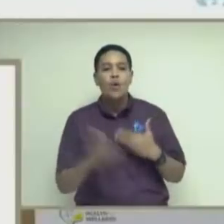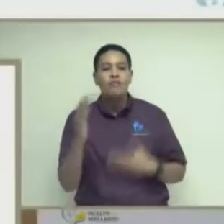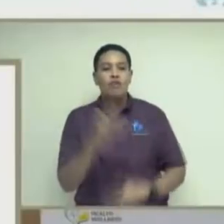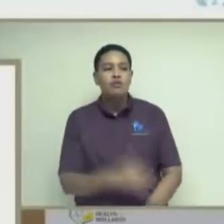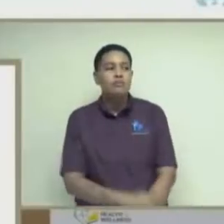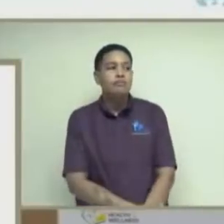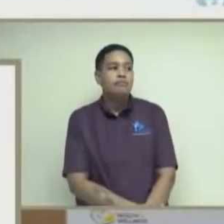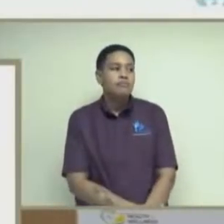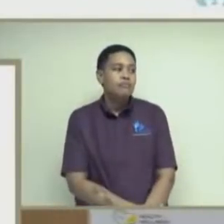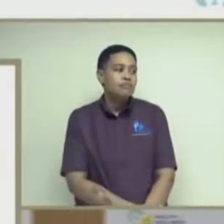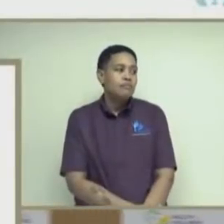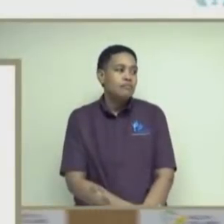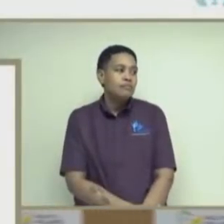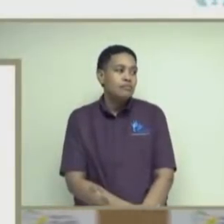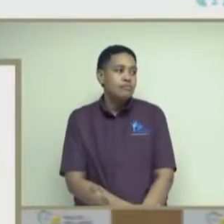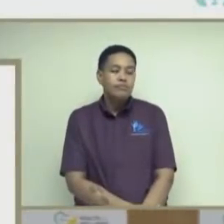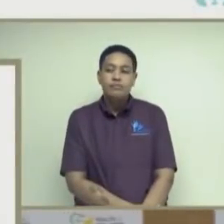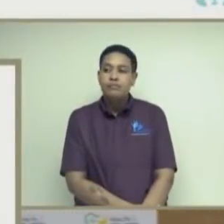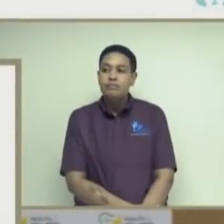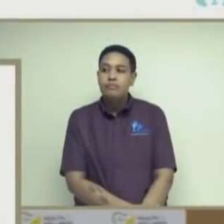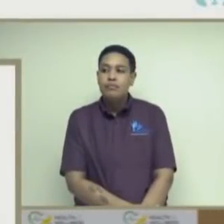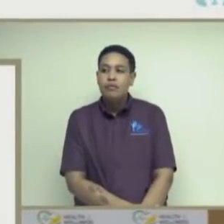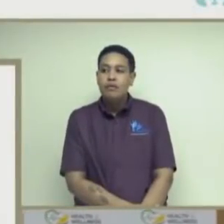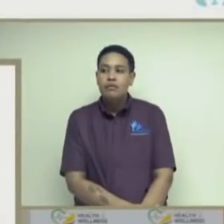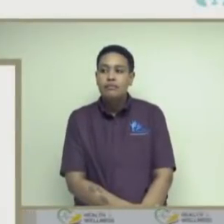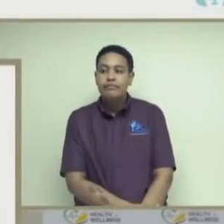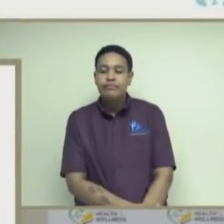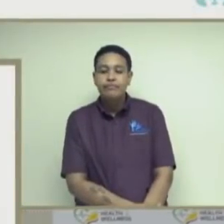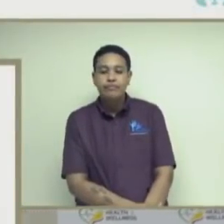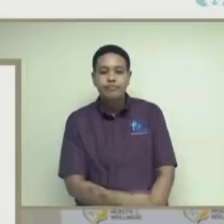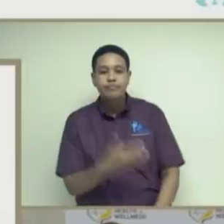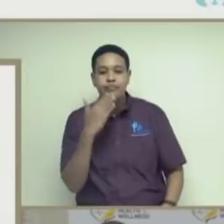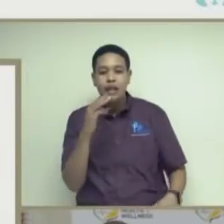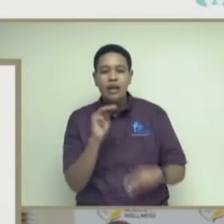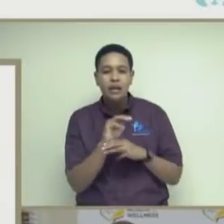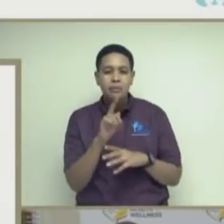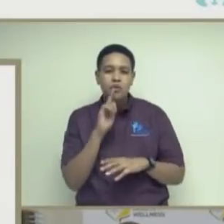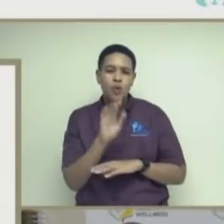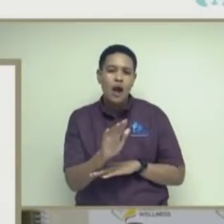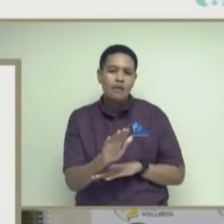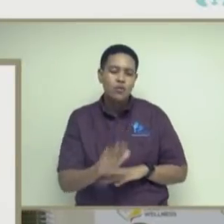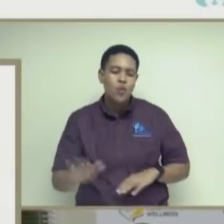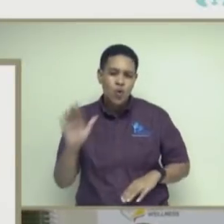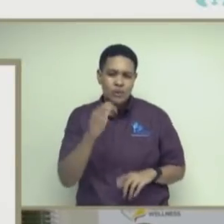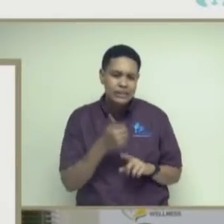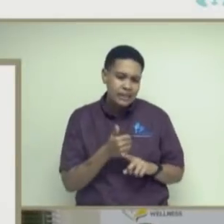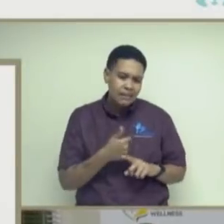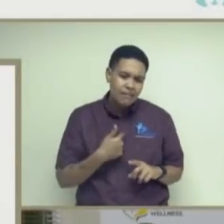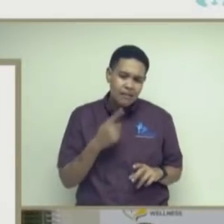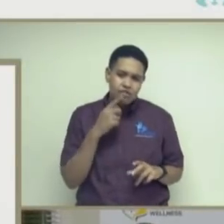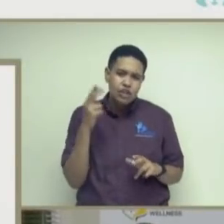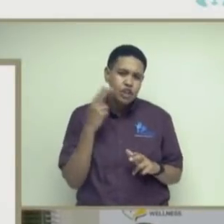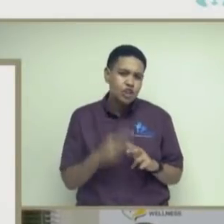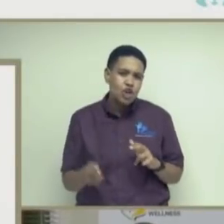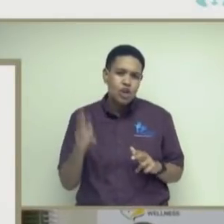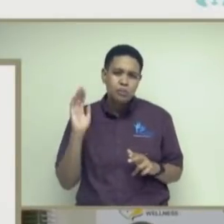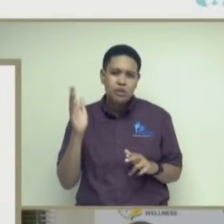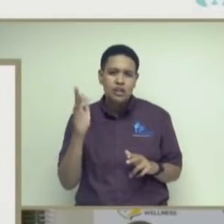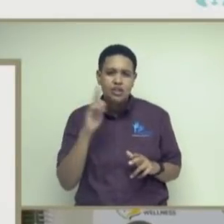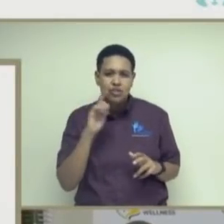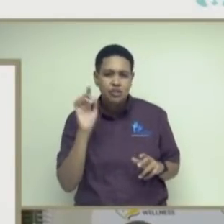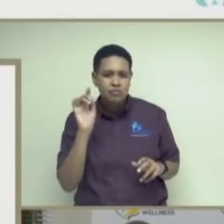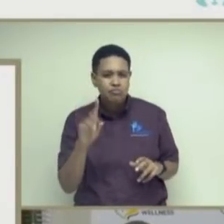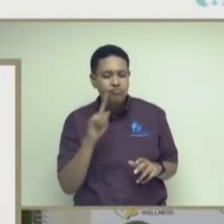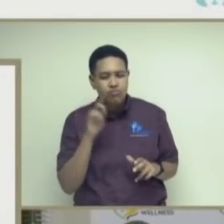Yes? Thank you, Minister, and good afternoon to everyone. I have a very short presentation to